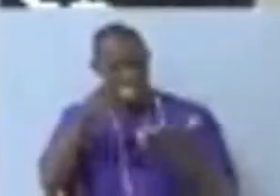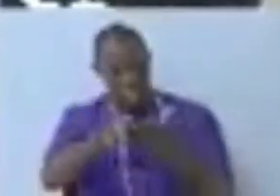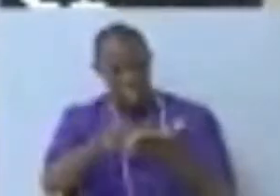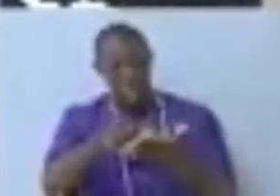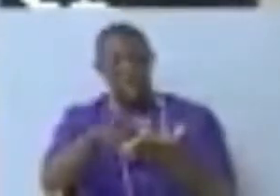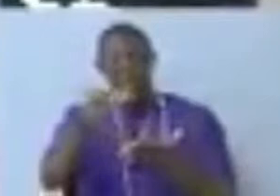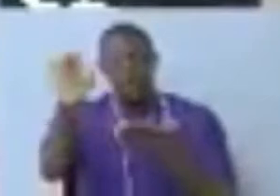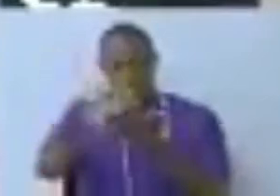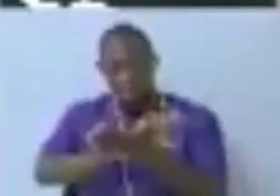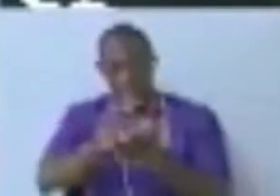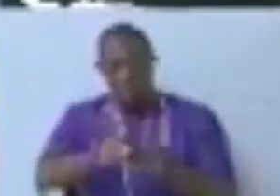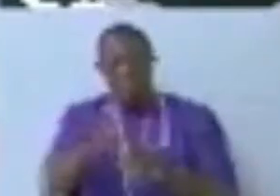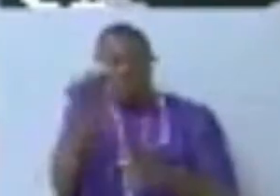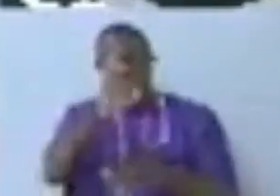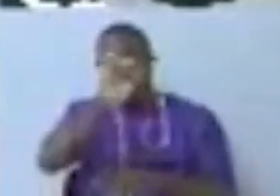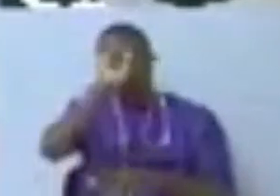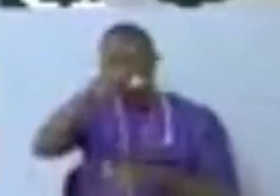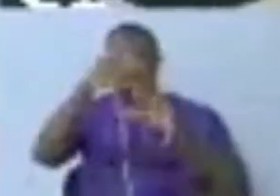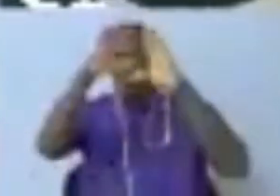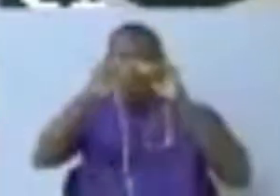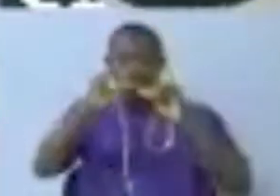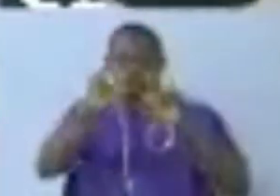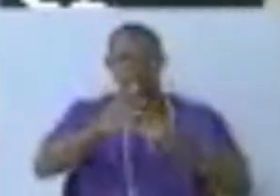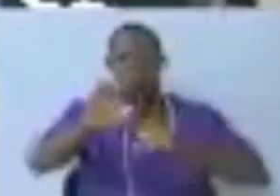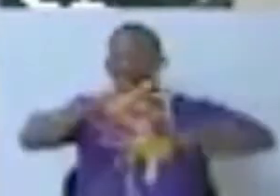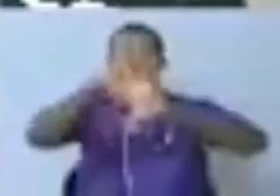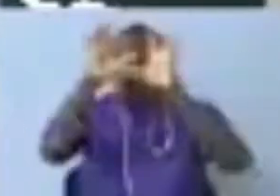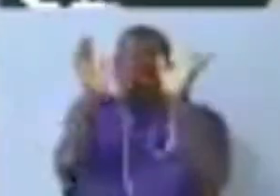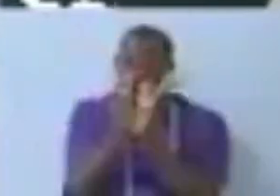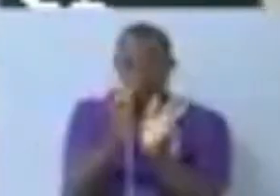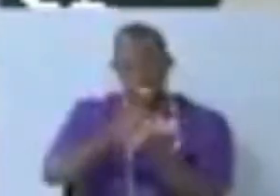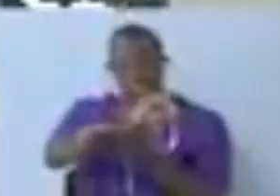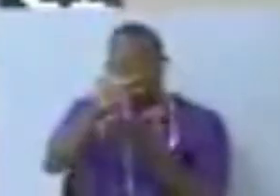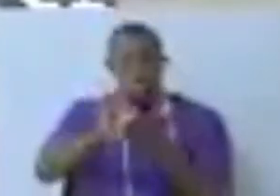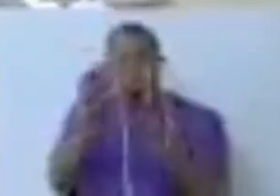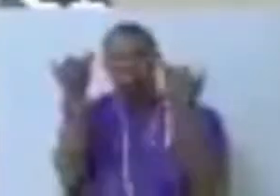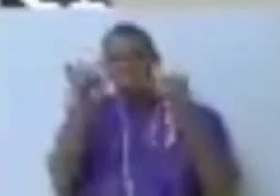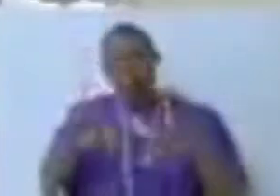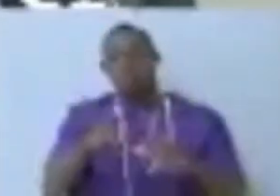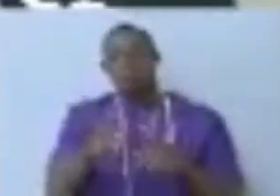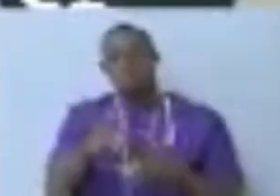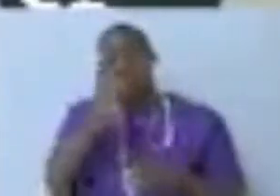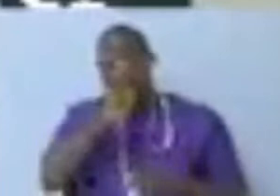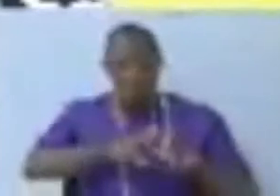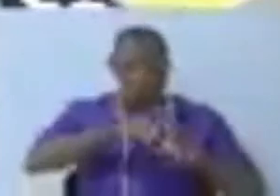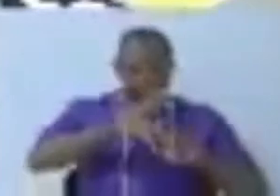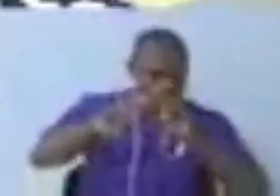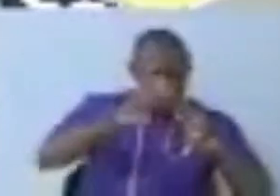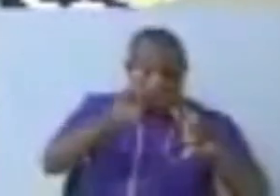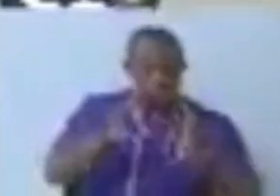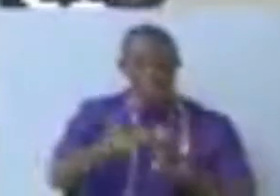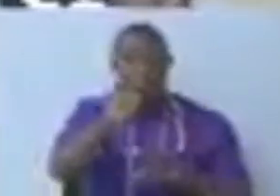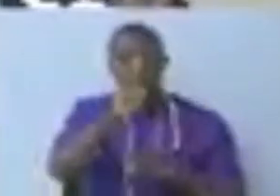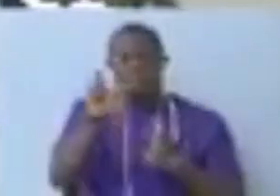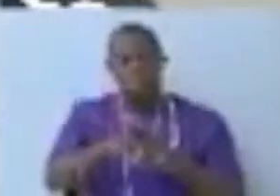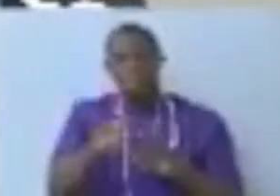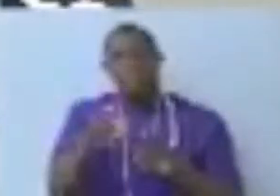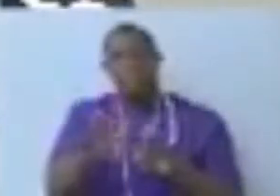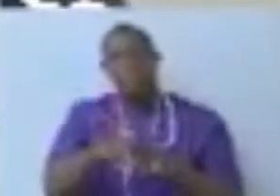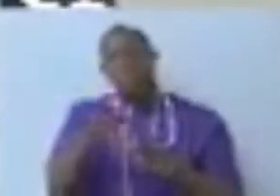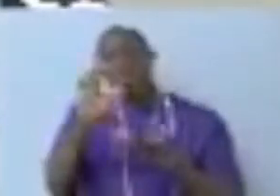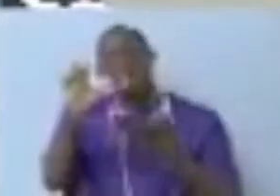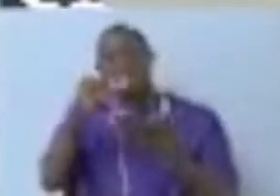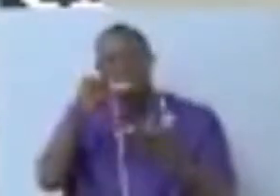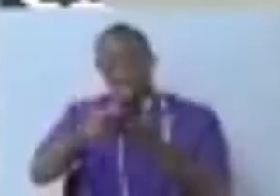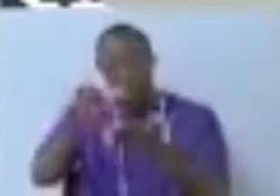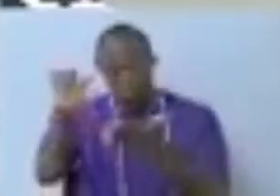All documents are missing. We managed to dig these out, and what we dug out dug you in.